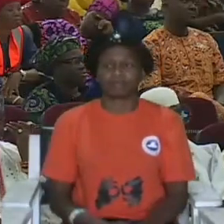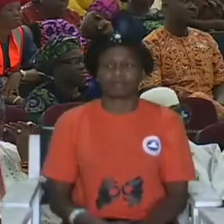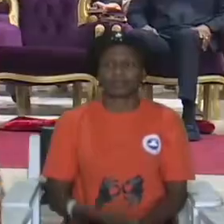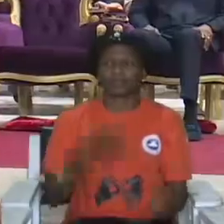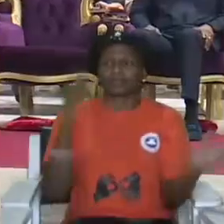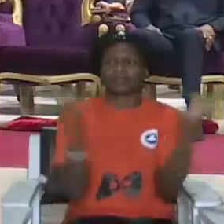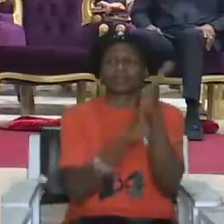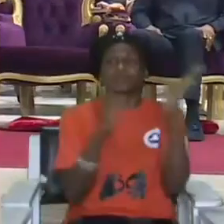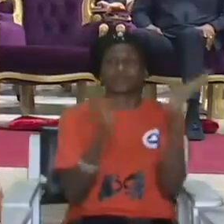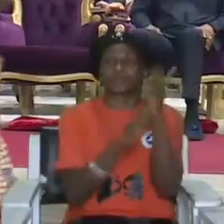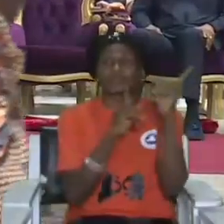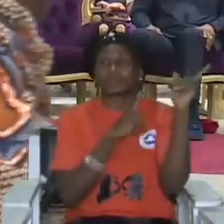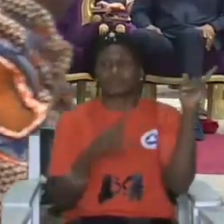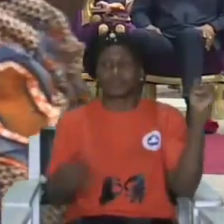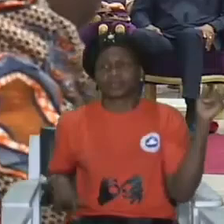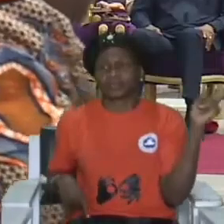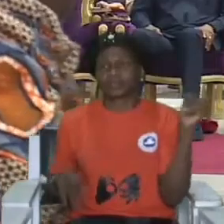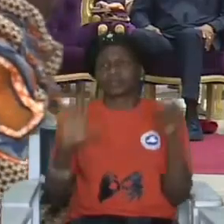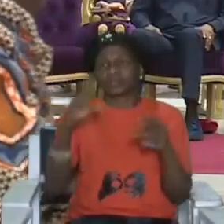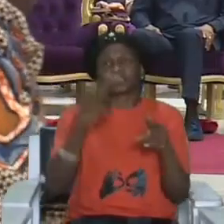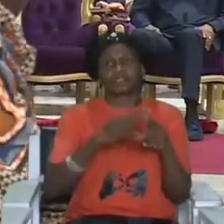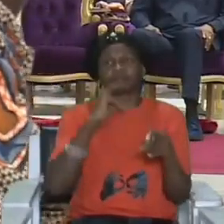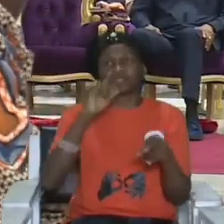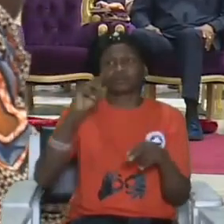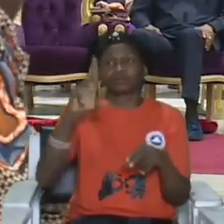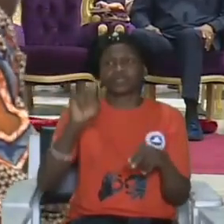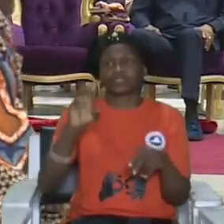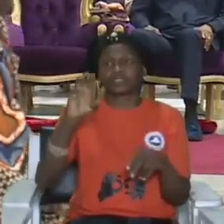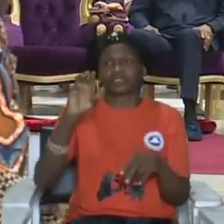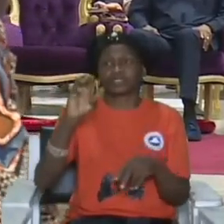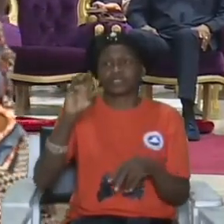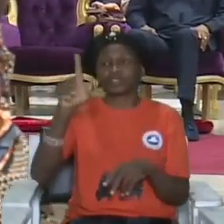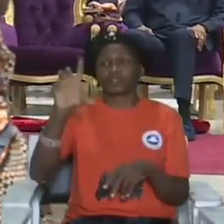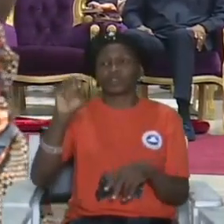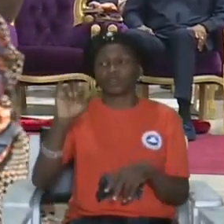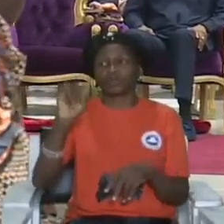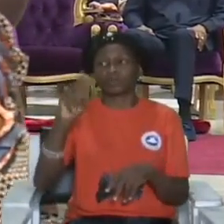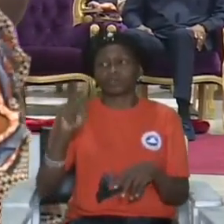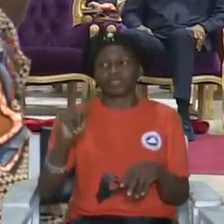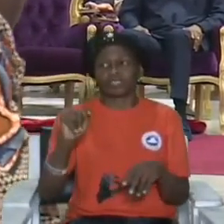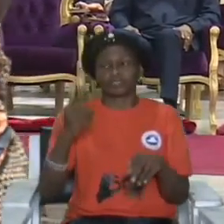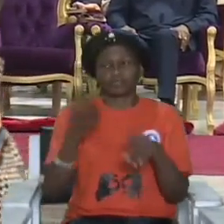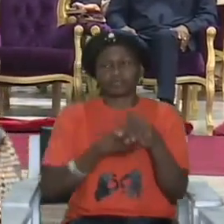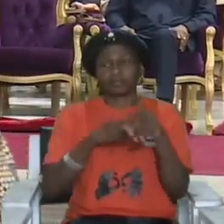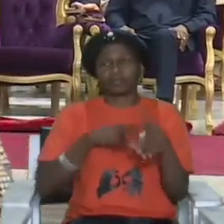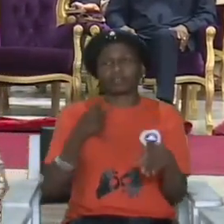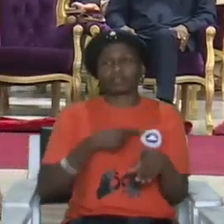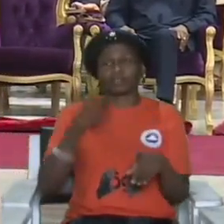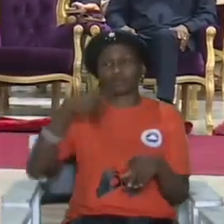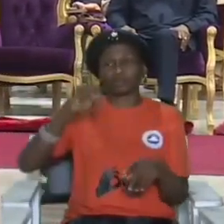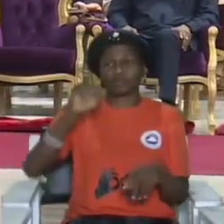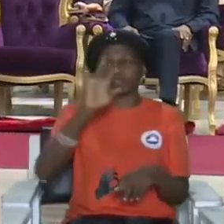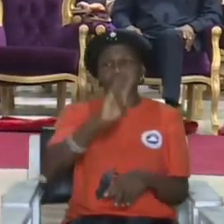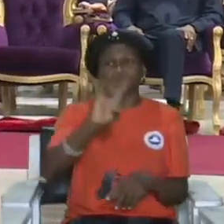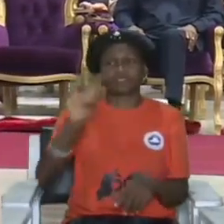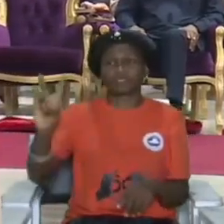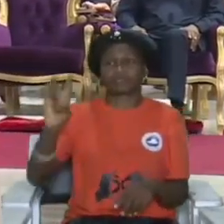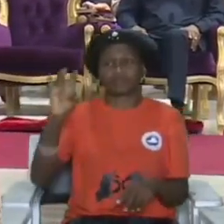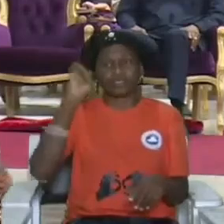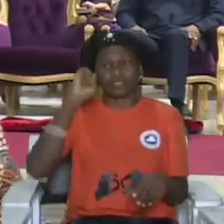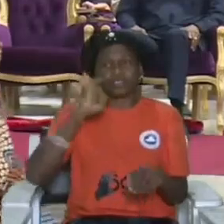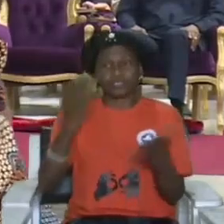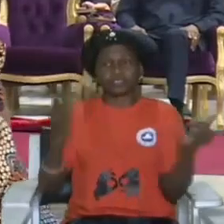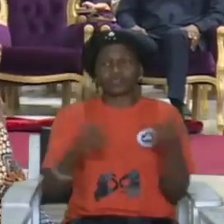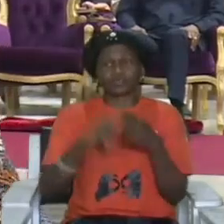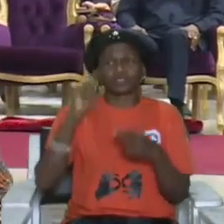Praise the Lord. My name is Mrs. Nwokolo Lovett. I'm from Lagos Province 77. I am here